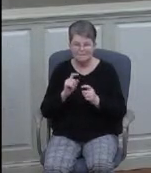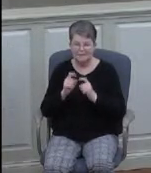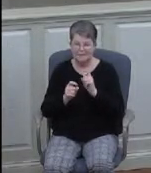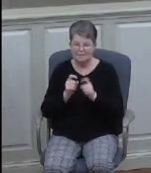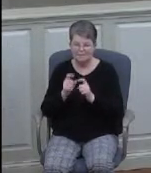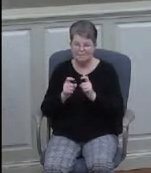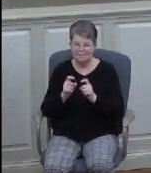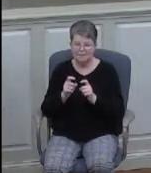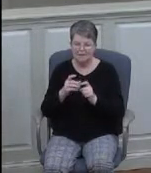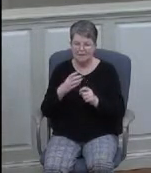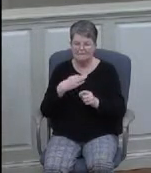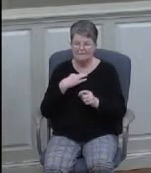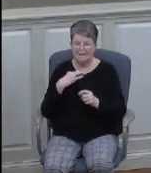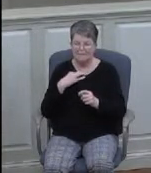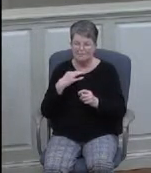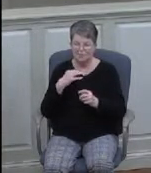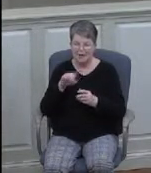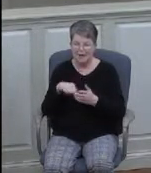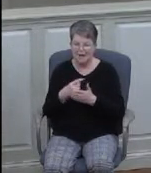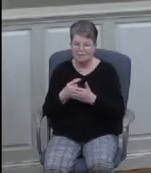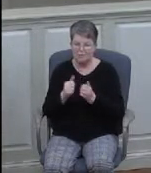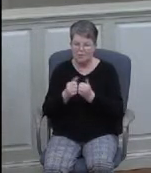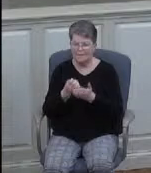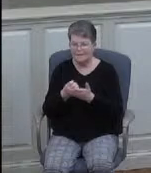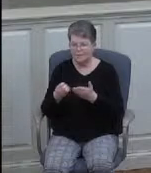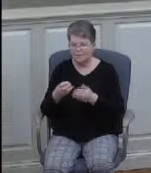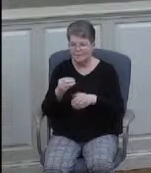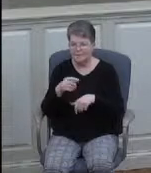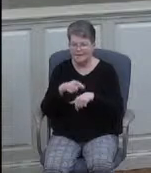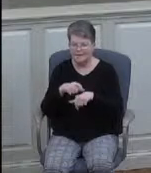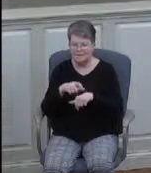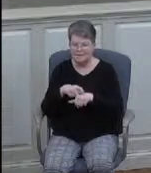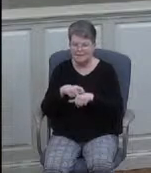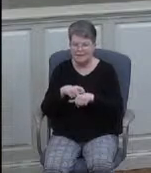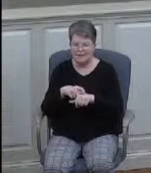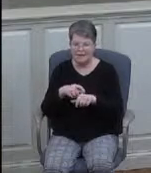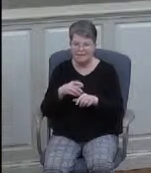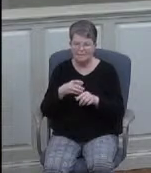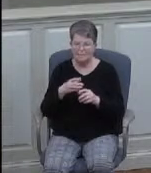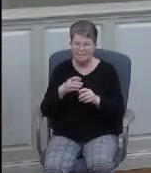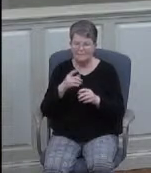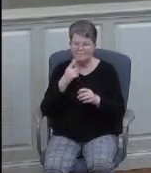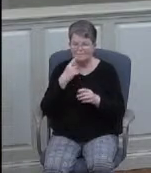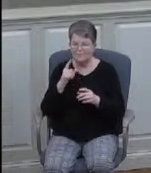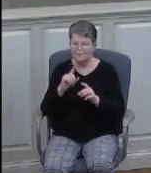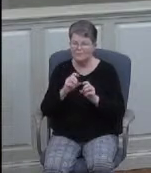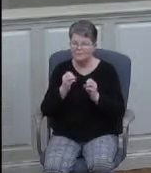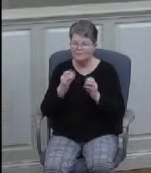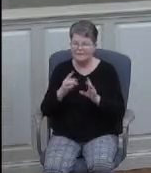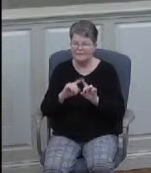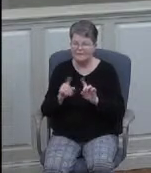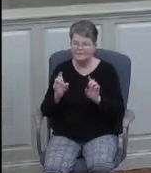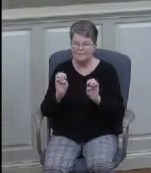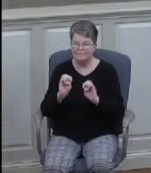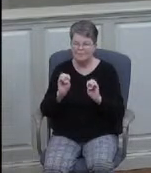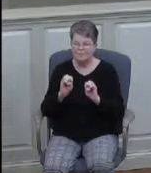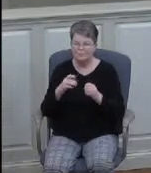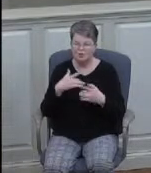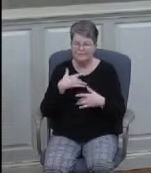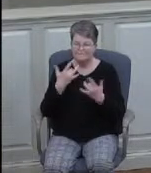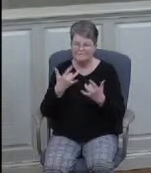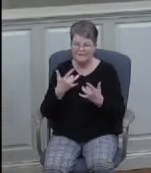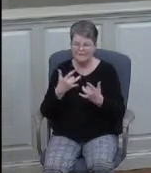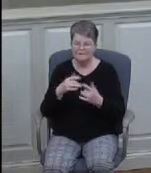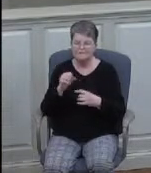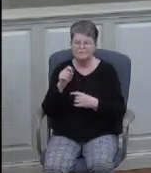that has contributed in volunteer hours with equipment and time over many different emergency events, many different